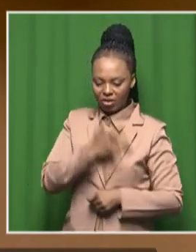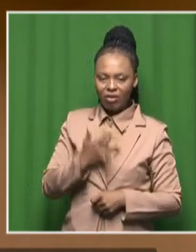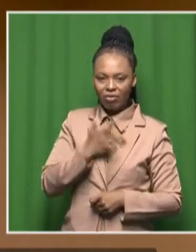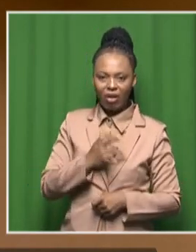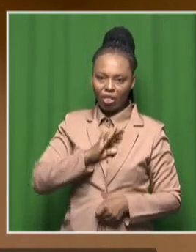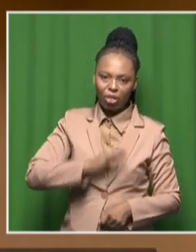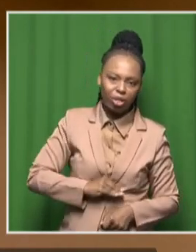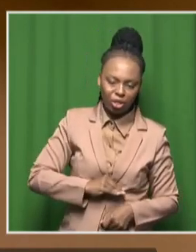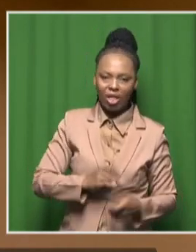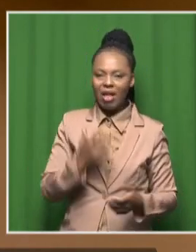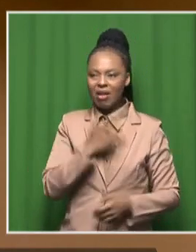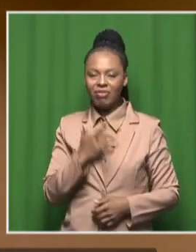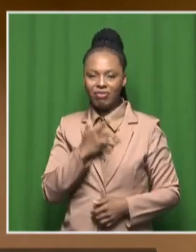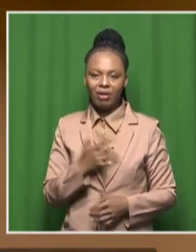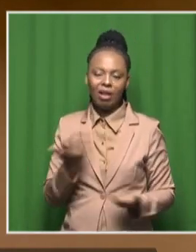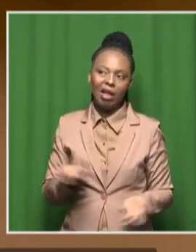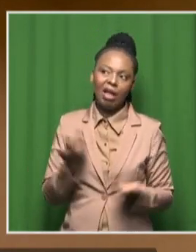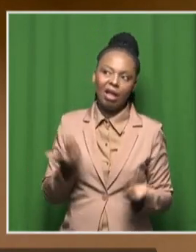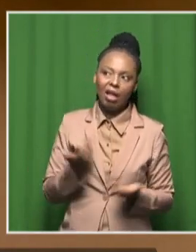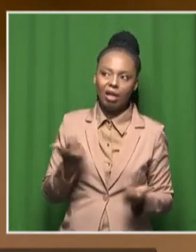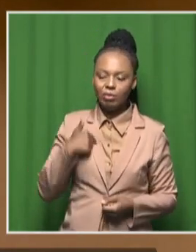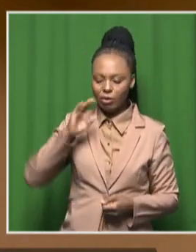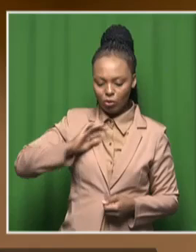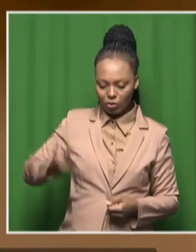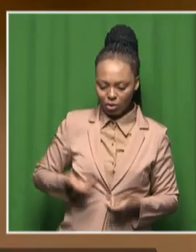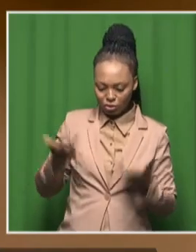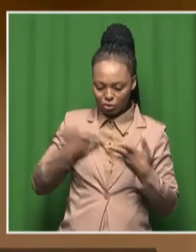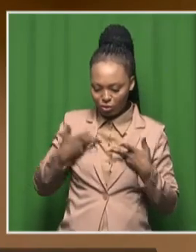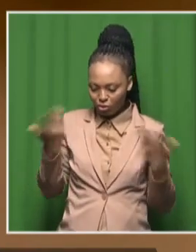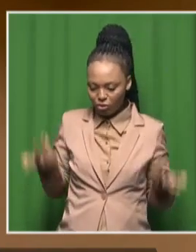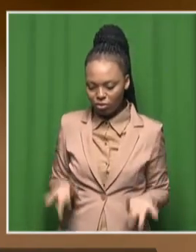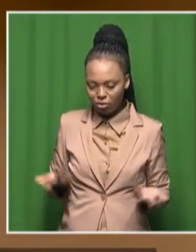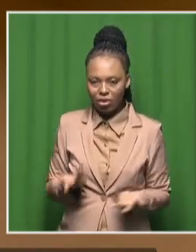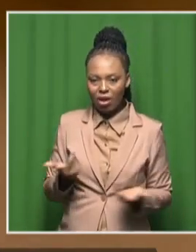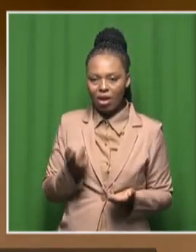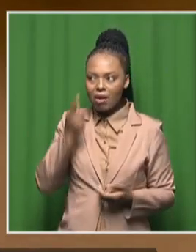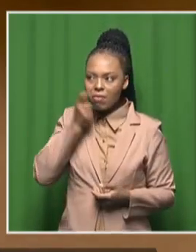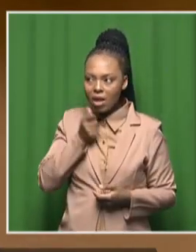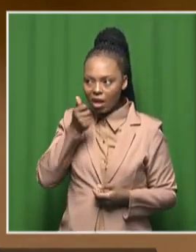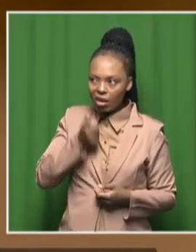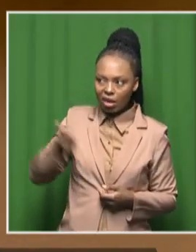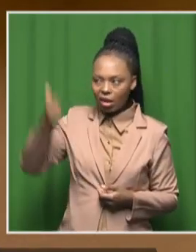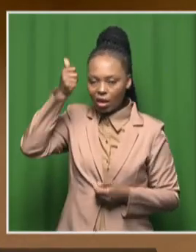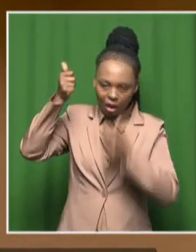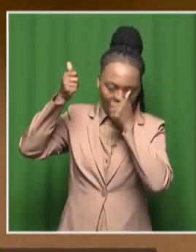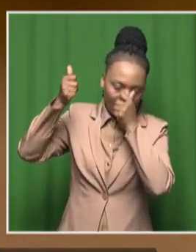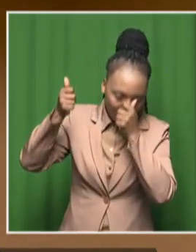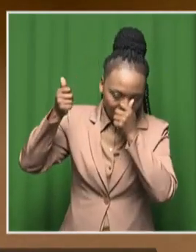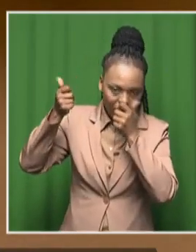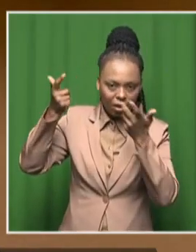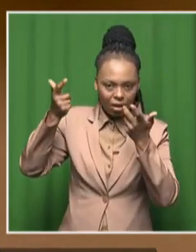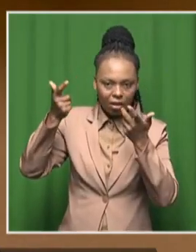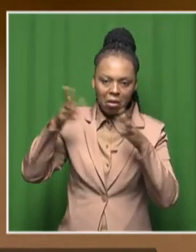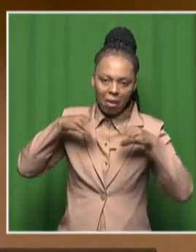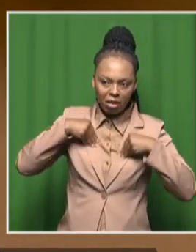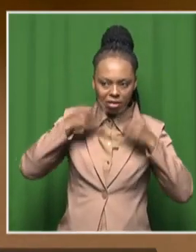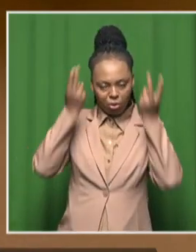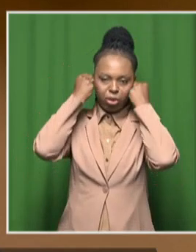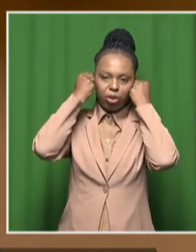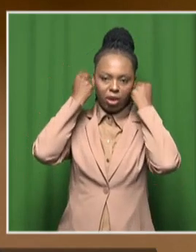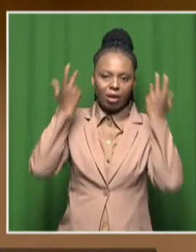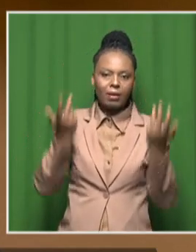than. Both women, in terms of the patriarchy, and Black people. The reason why